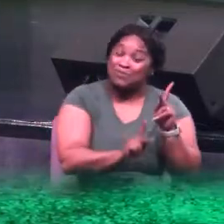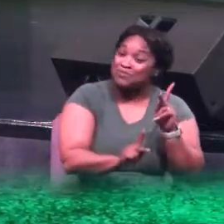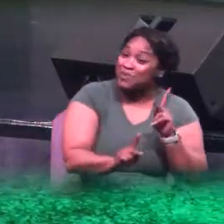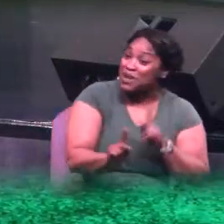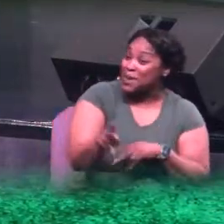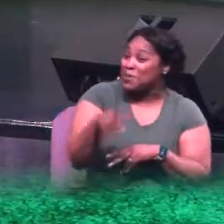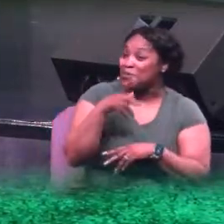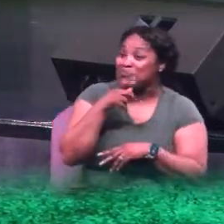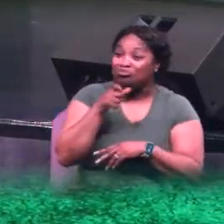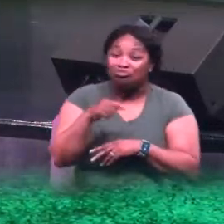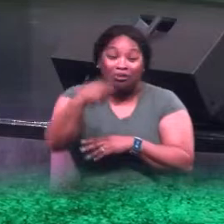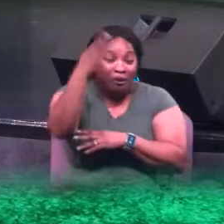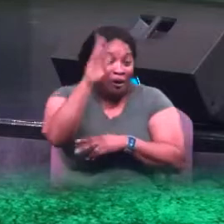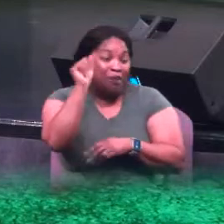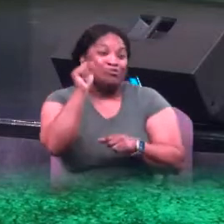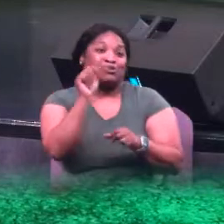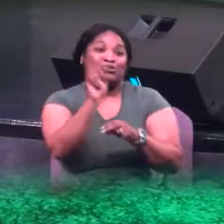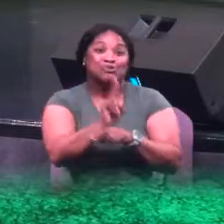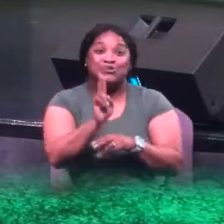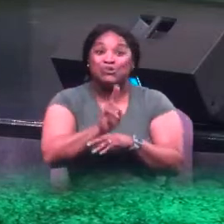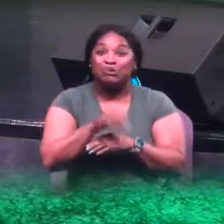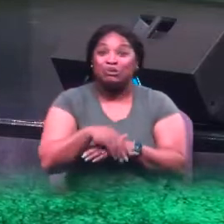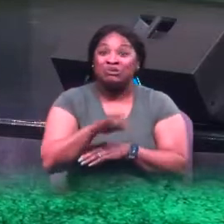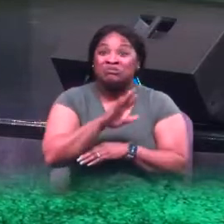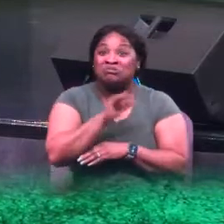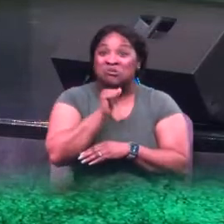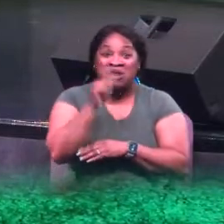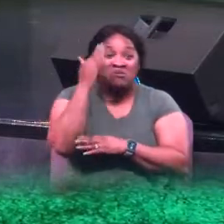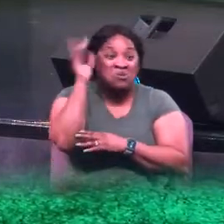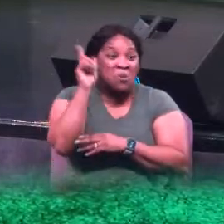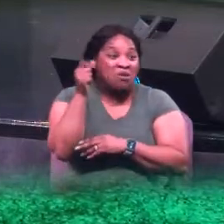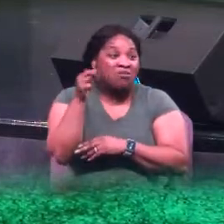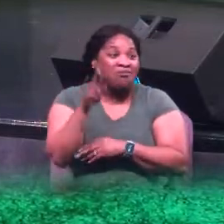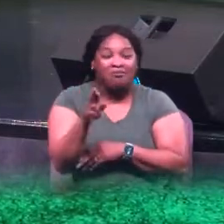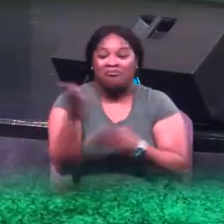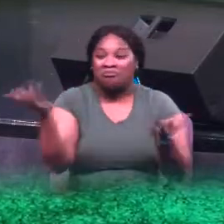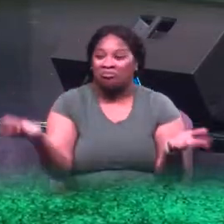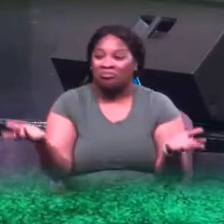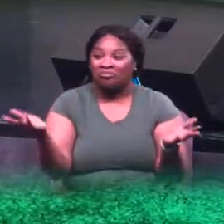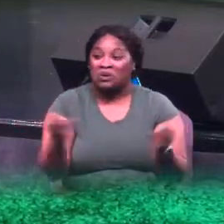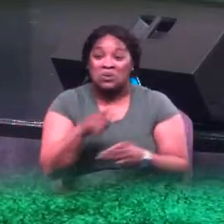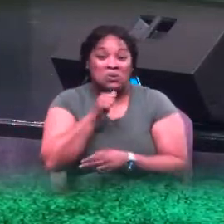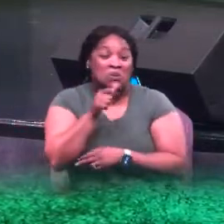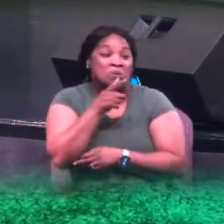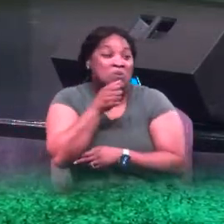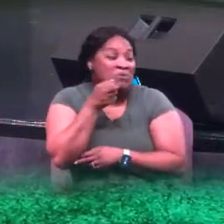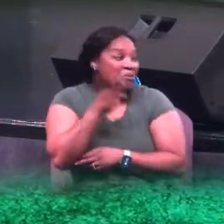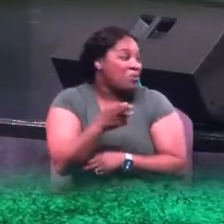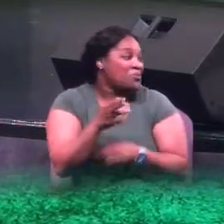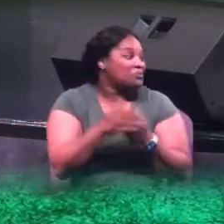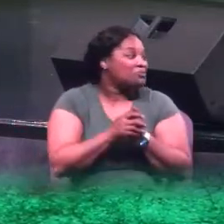that God will use and you don't even know where they are. You don't know who they are.